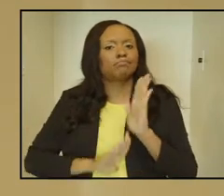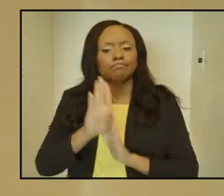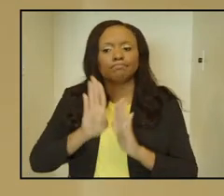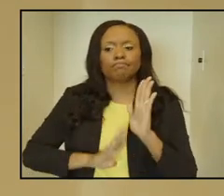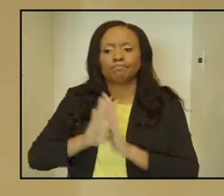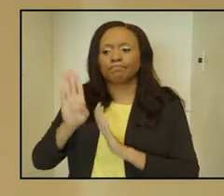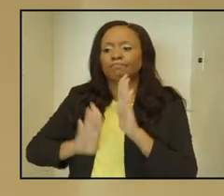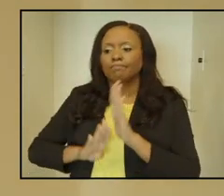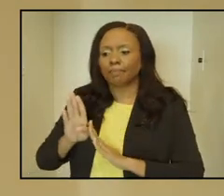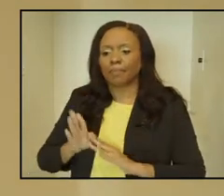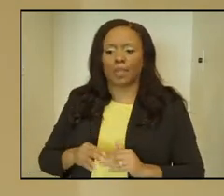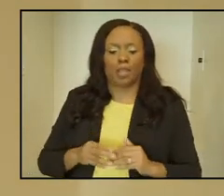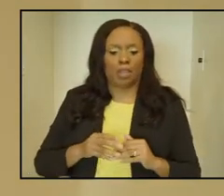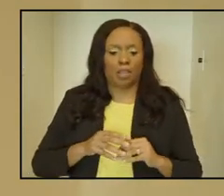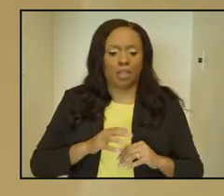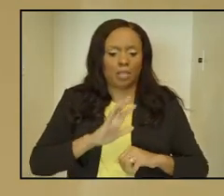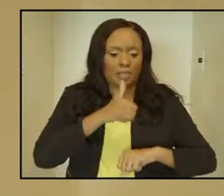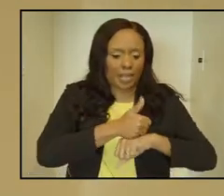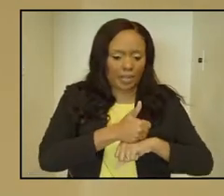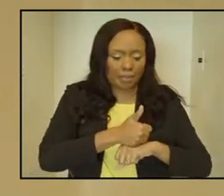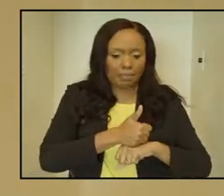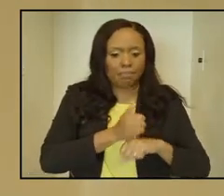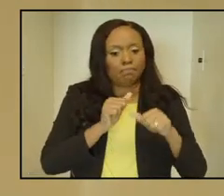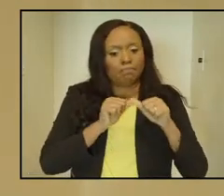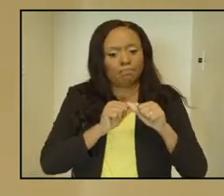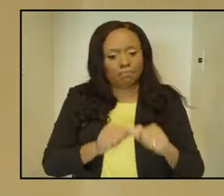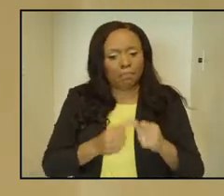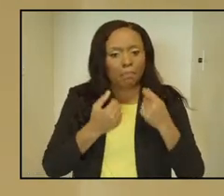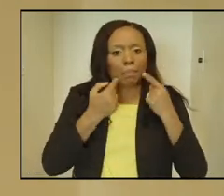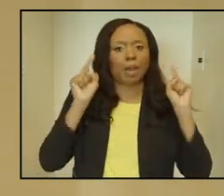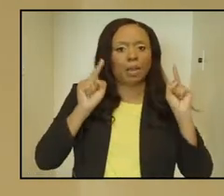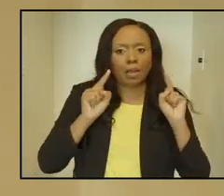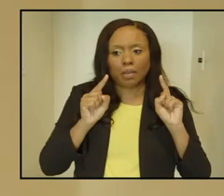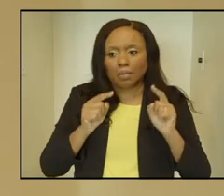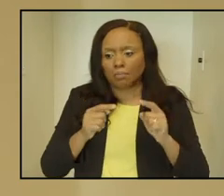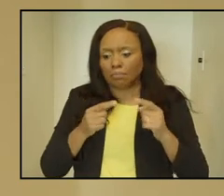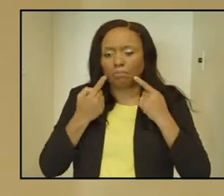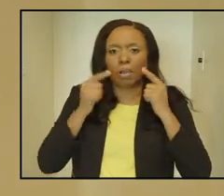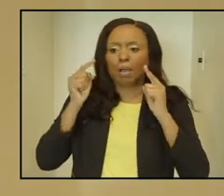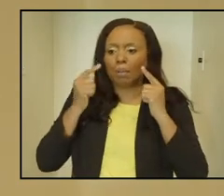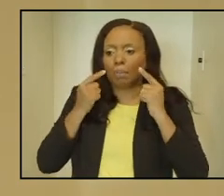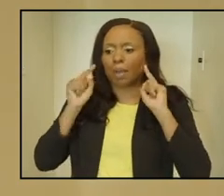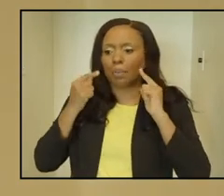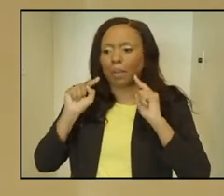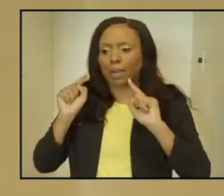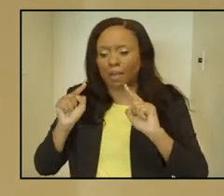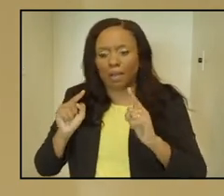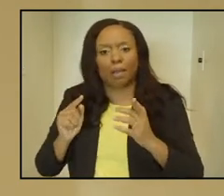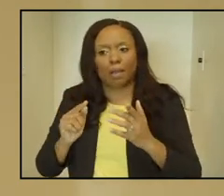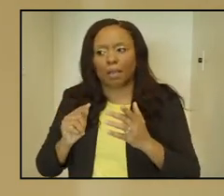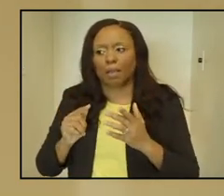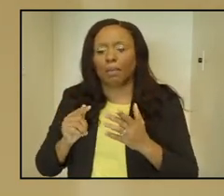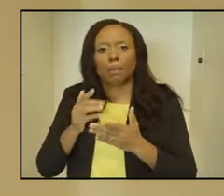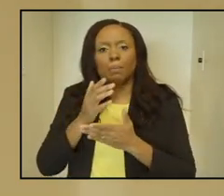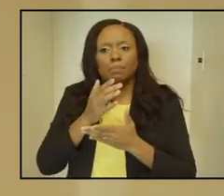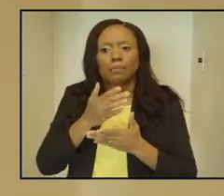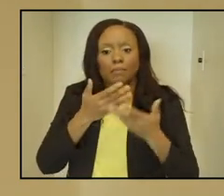into operation so that persons can reap the maximum benefits from the system as soon as they possibly